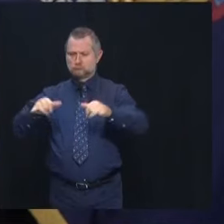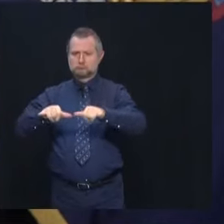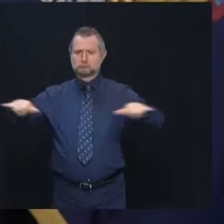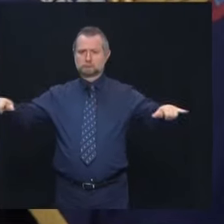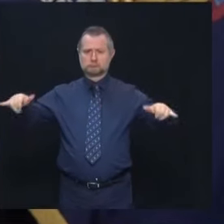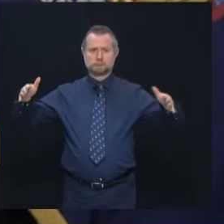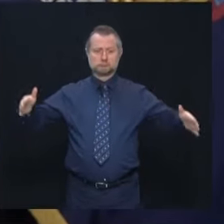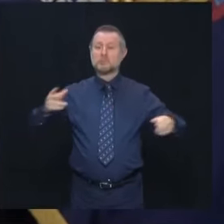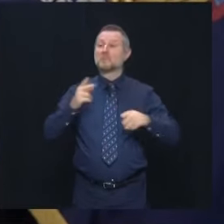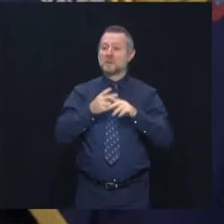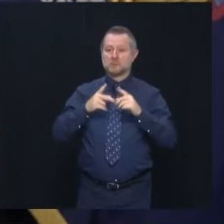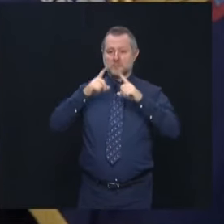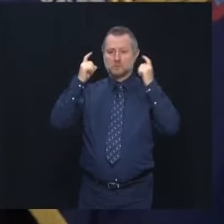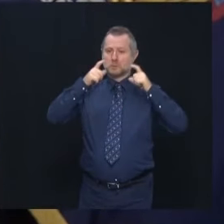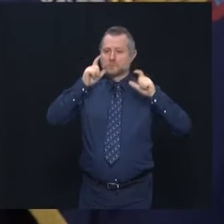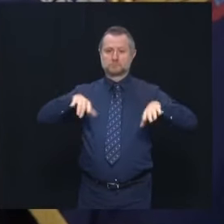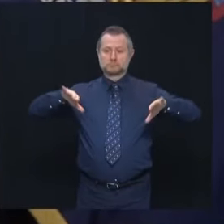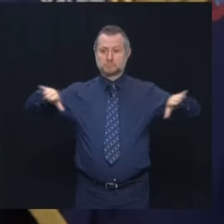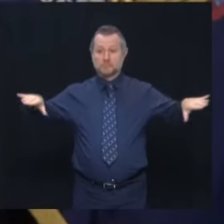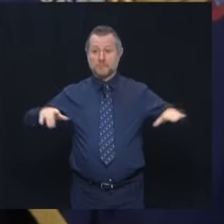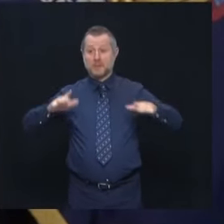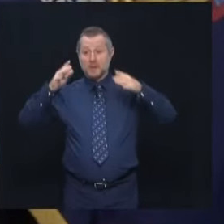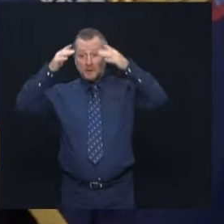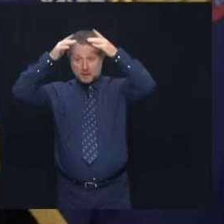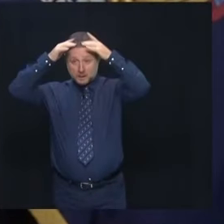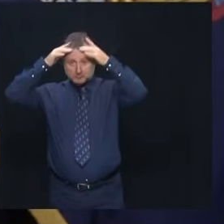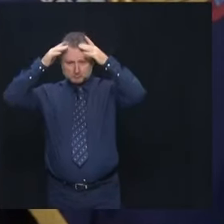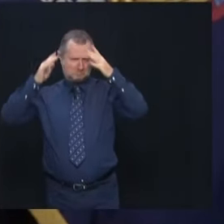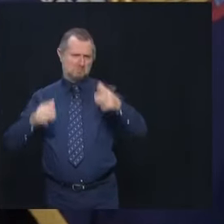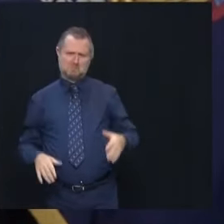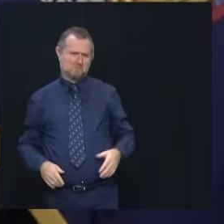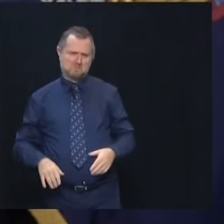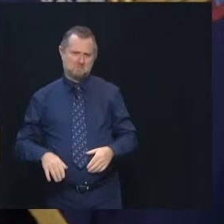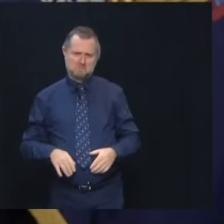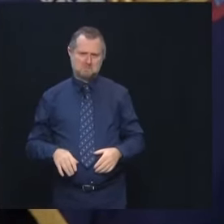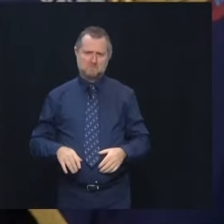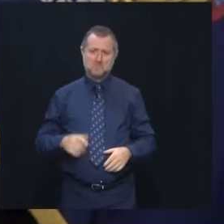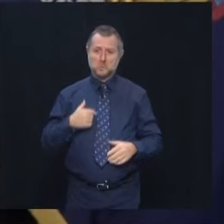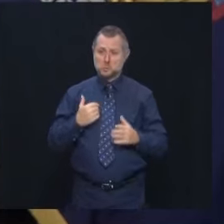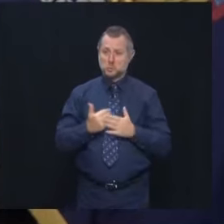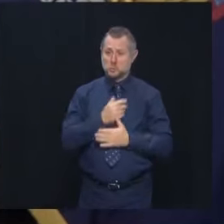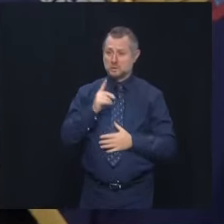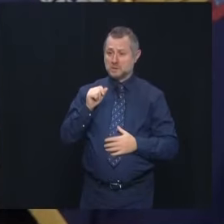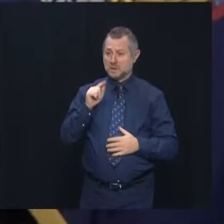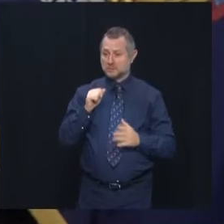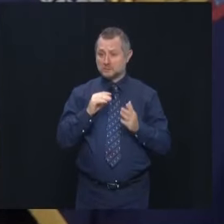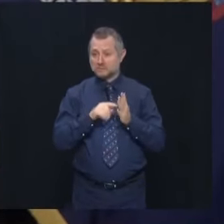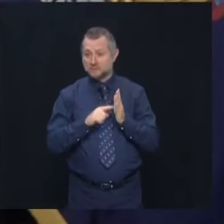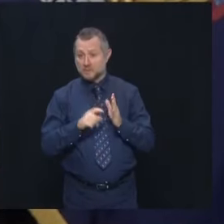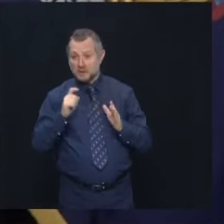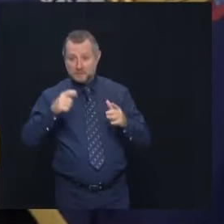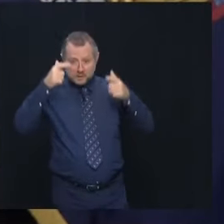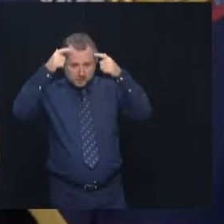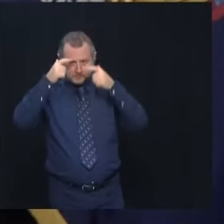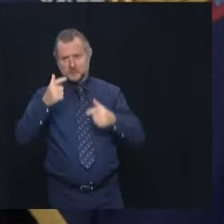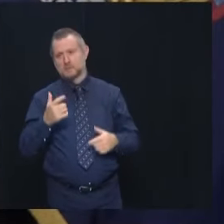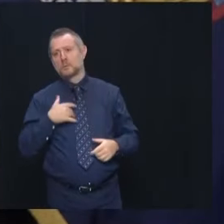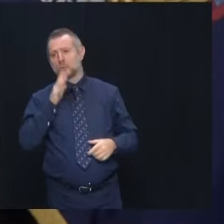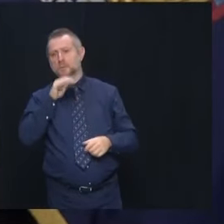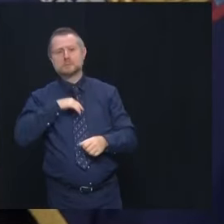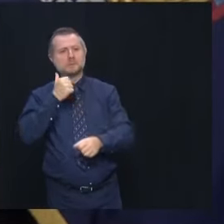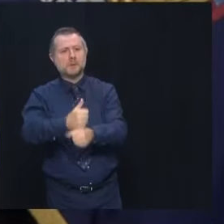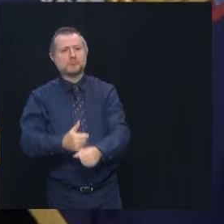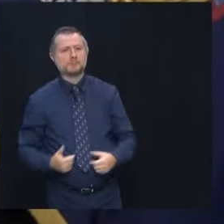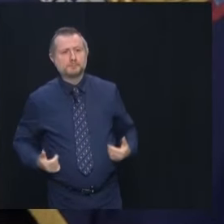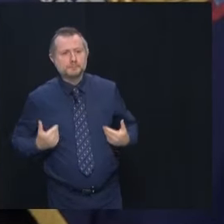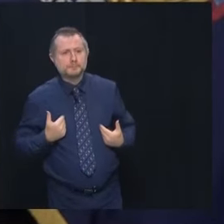The law is not a helmet. If new data comes out and says you should wear a helmet, then we'll have a helmet law.